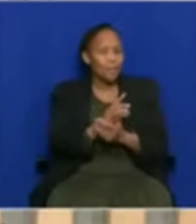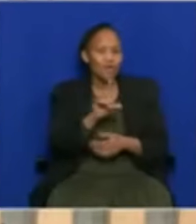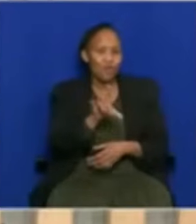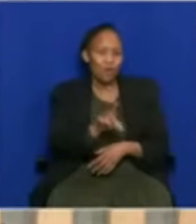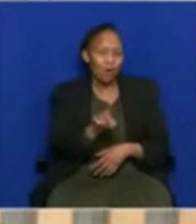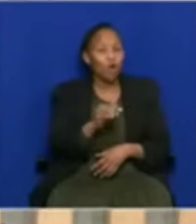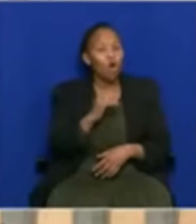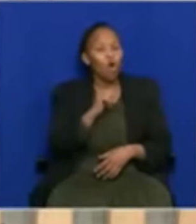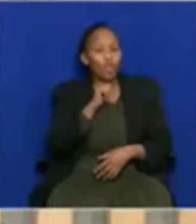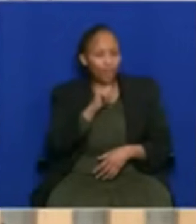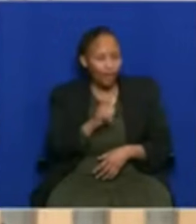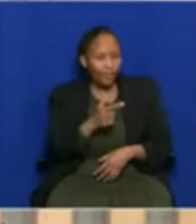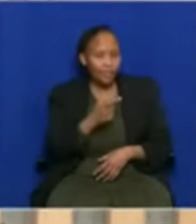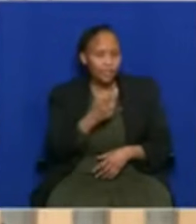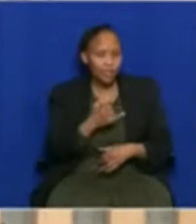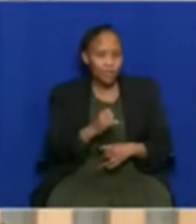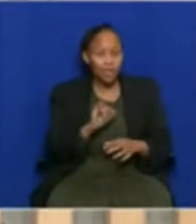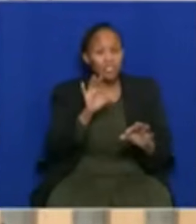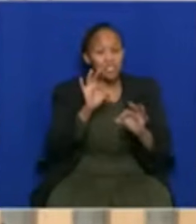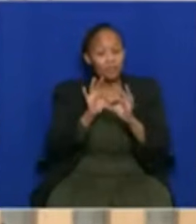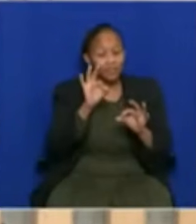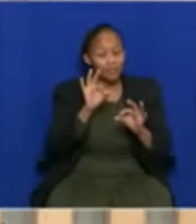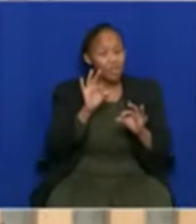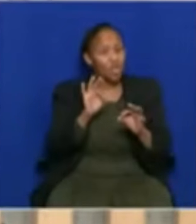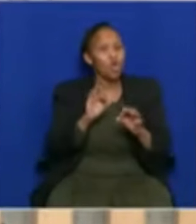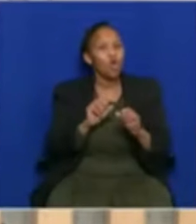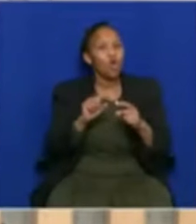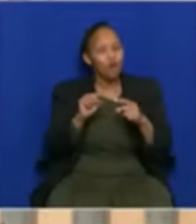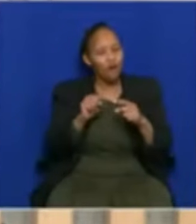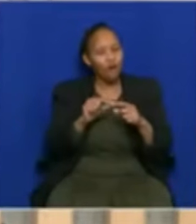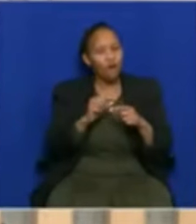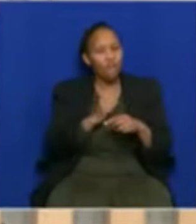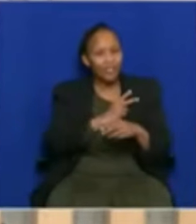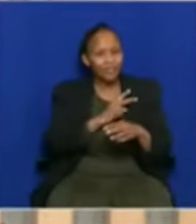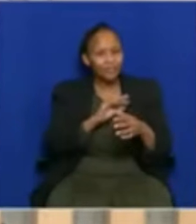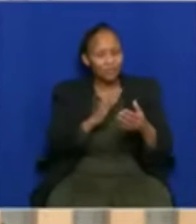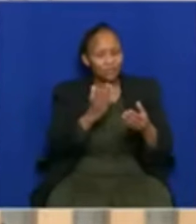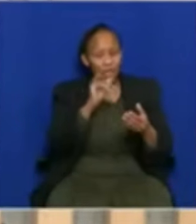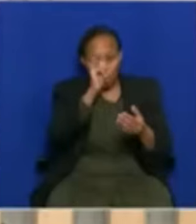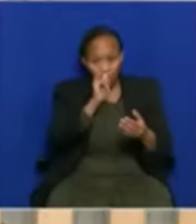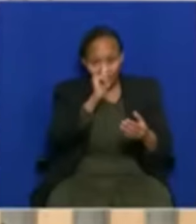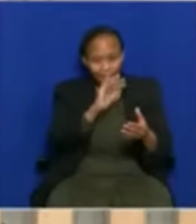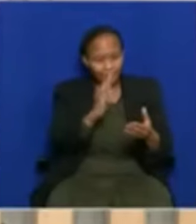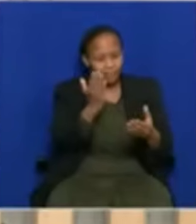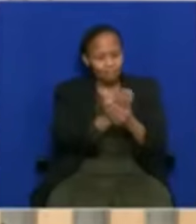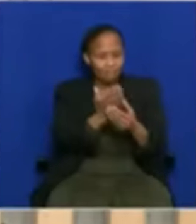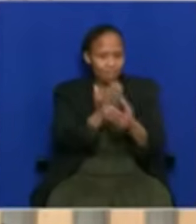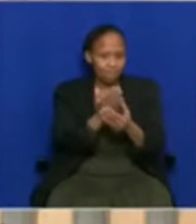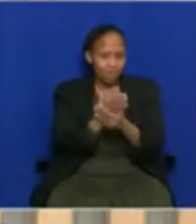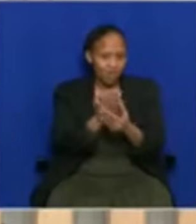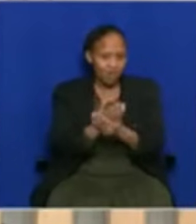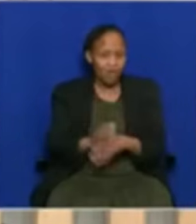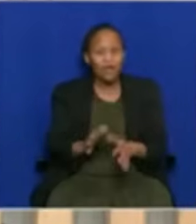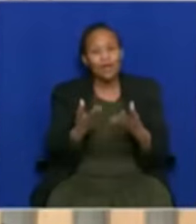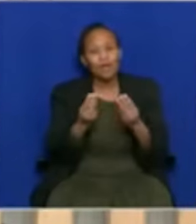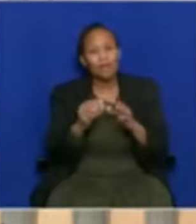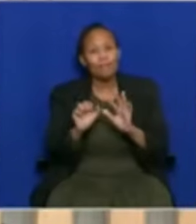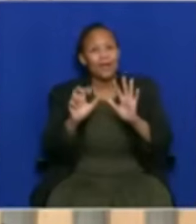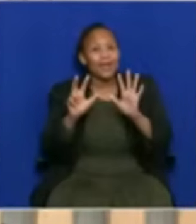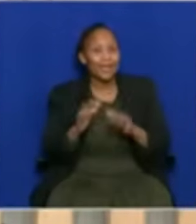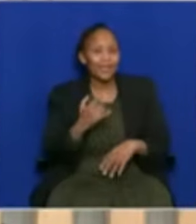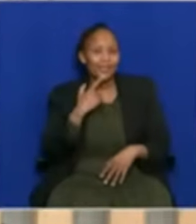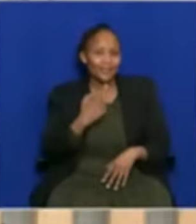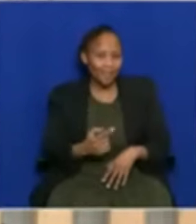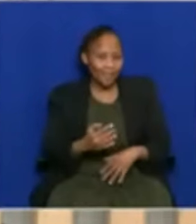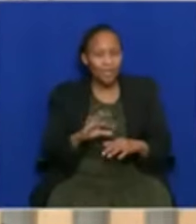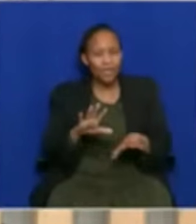are contained in the docket. It continued at 8, The dockets are sparse on details and based solely